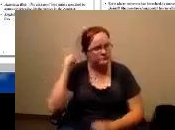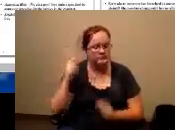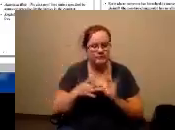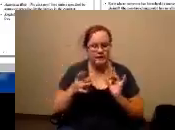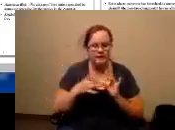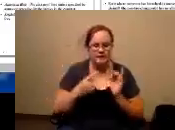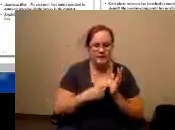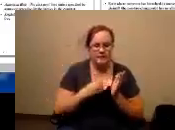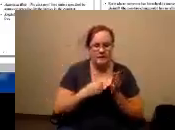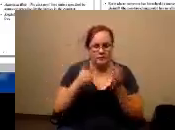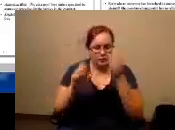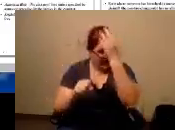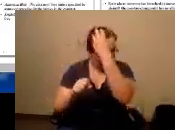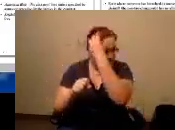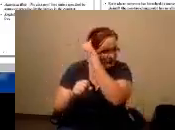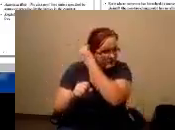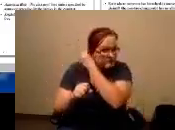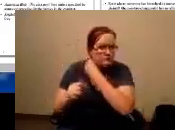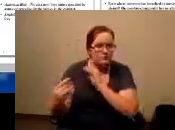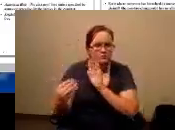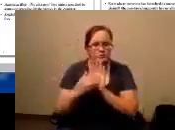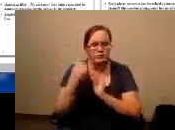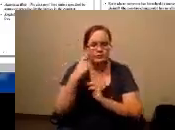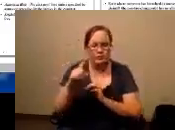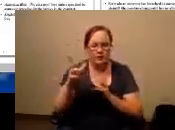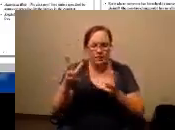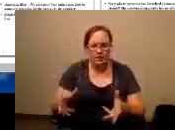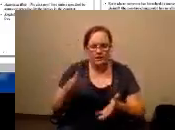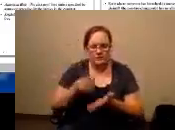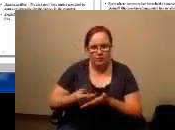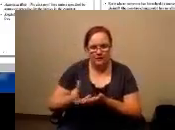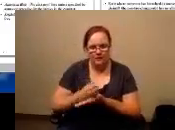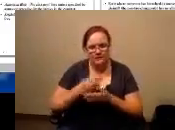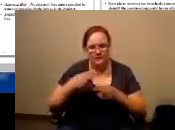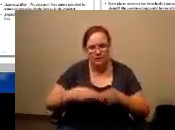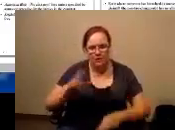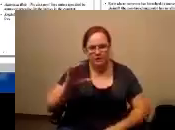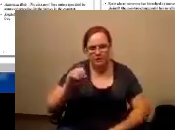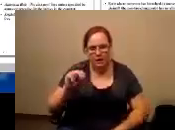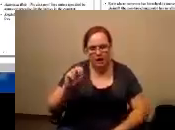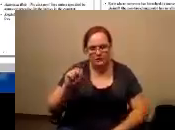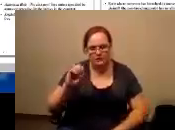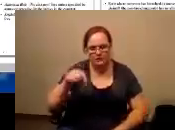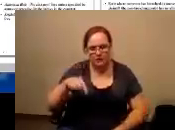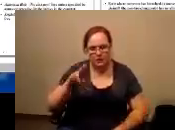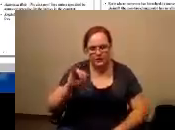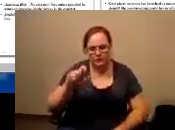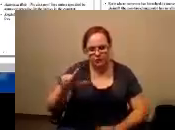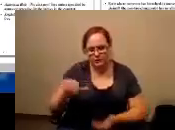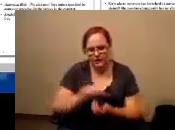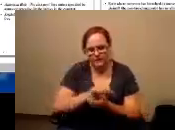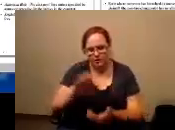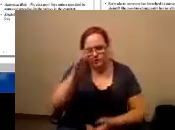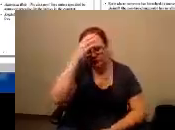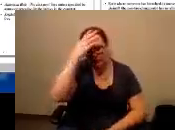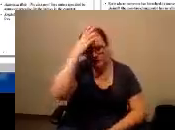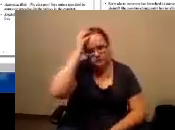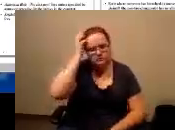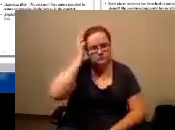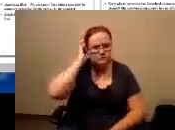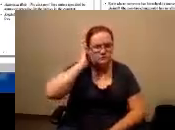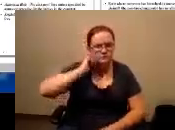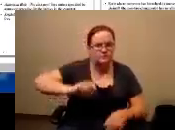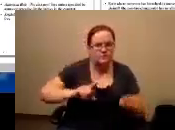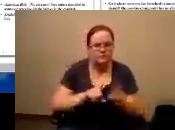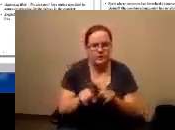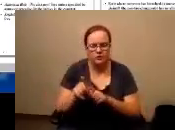for lost profits. It's called consequential damages. And there is this